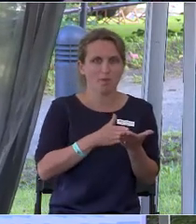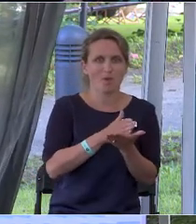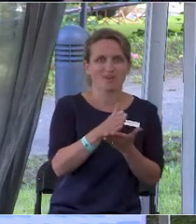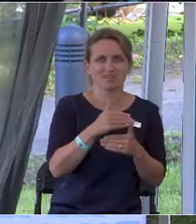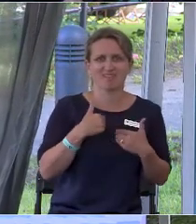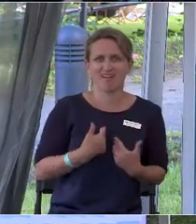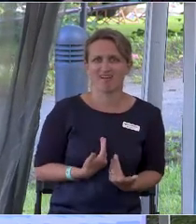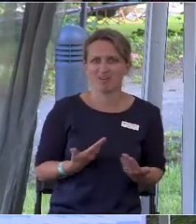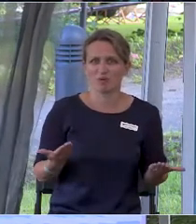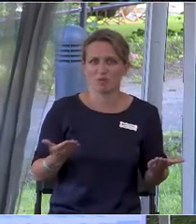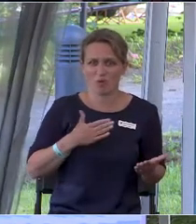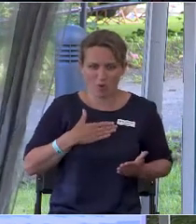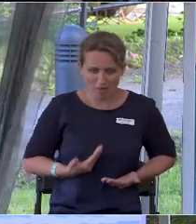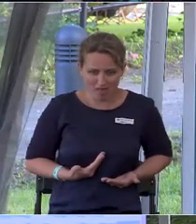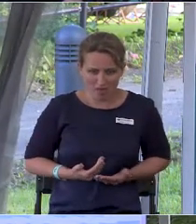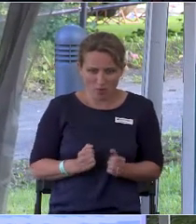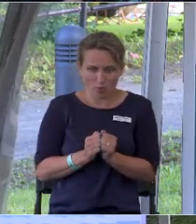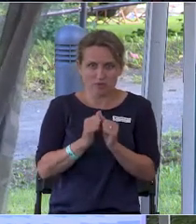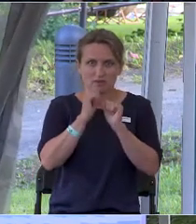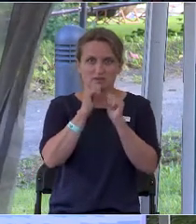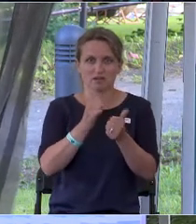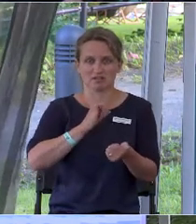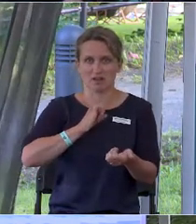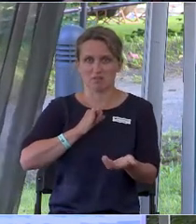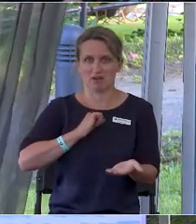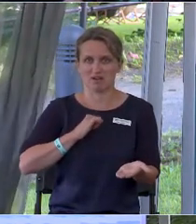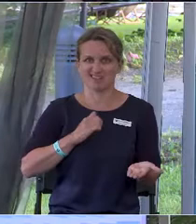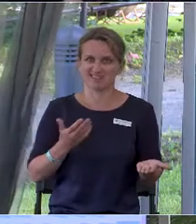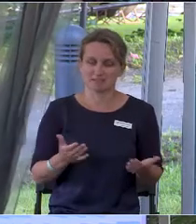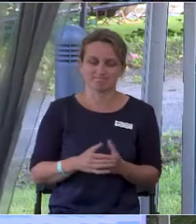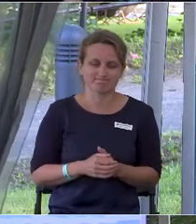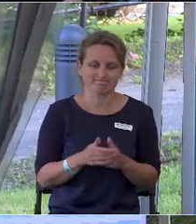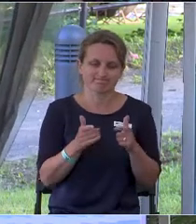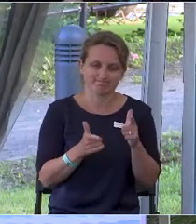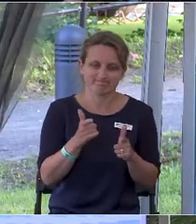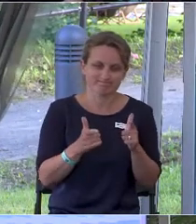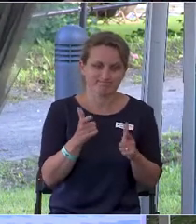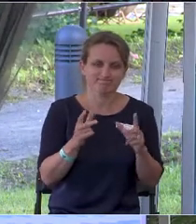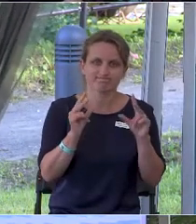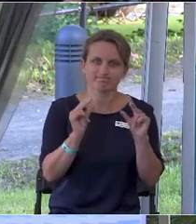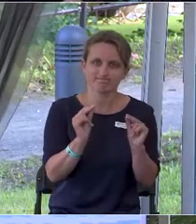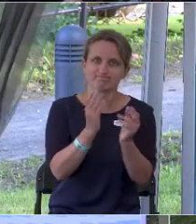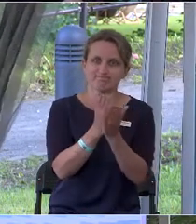come. And it's a very, very big thing that think you have the